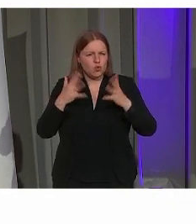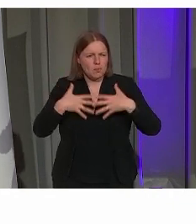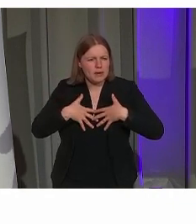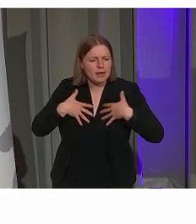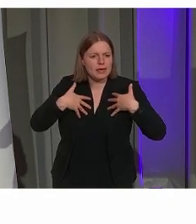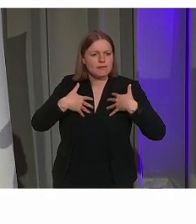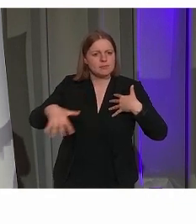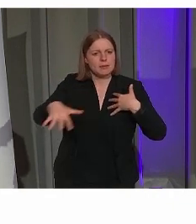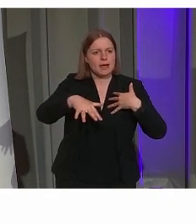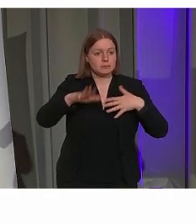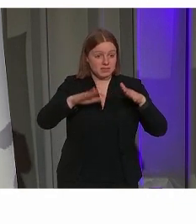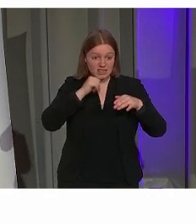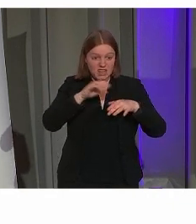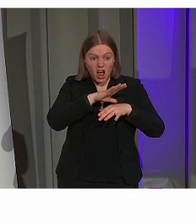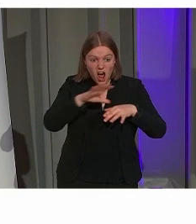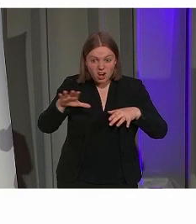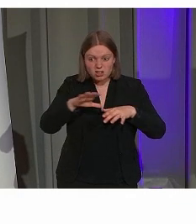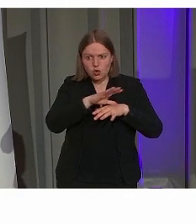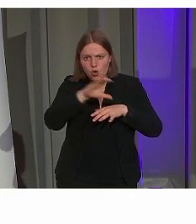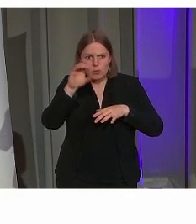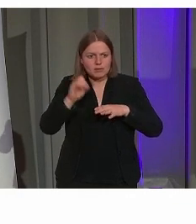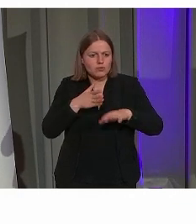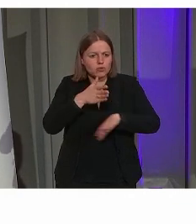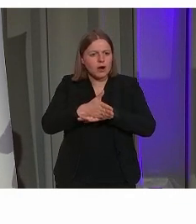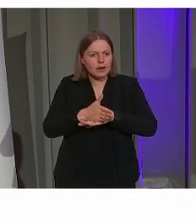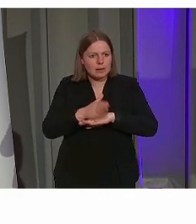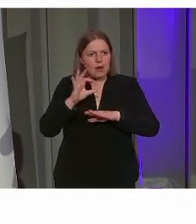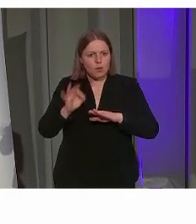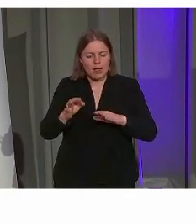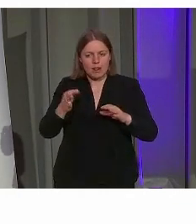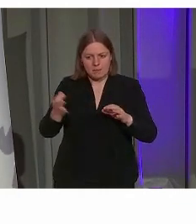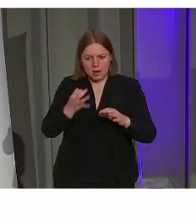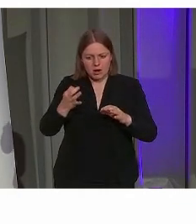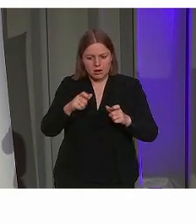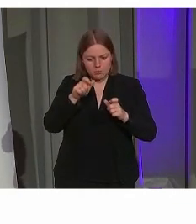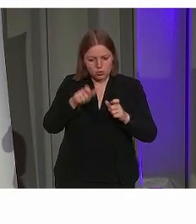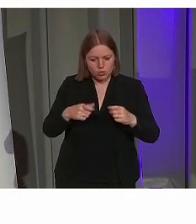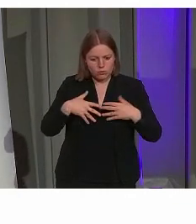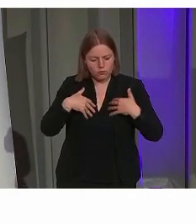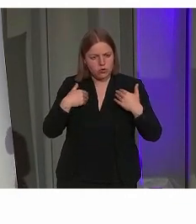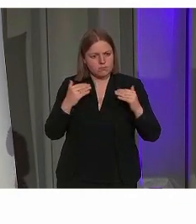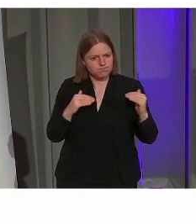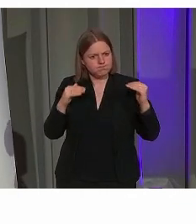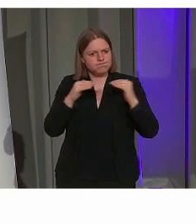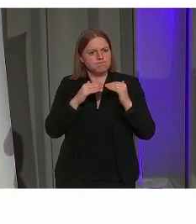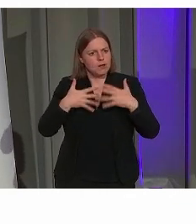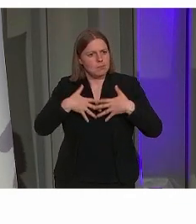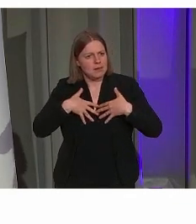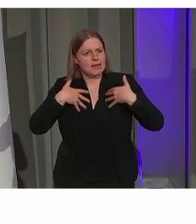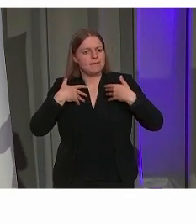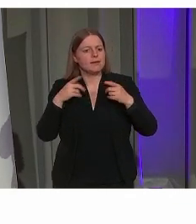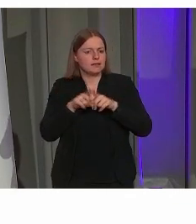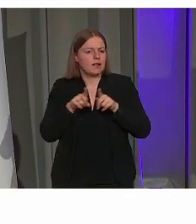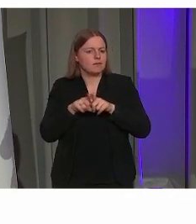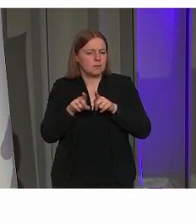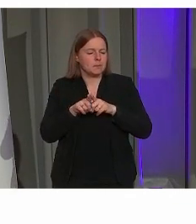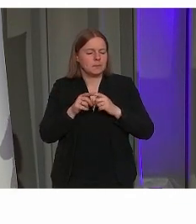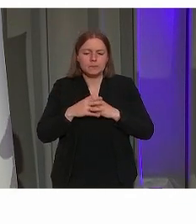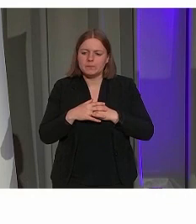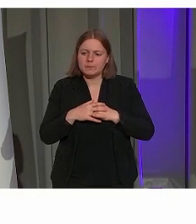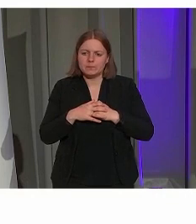I know Herita talked about this as well. Even if not everything is accessible, it's important that you can have